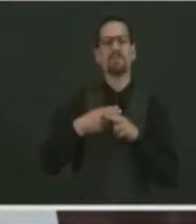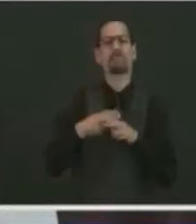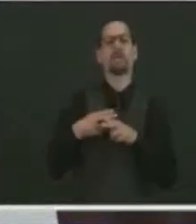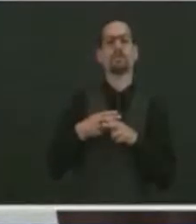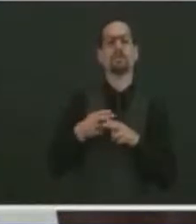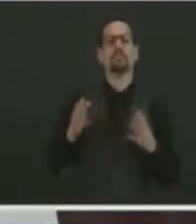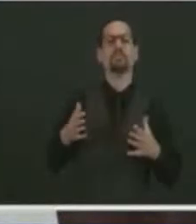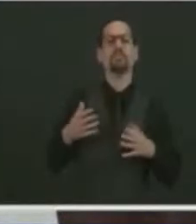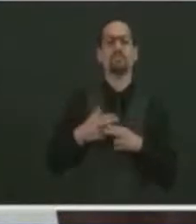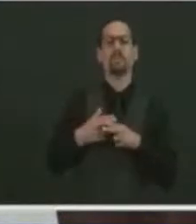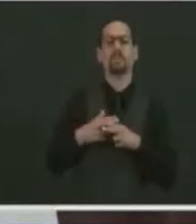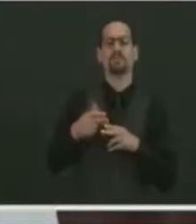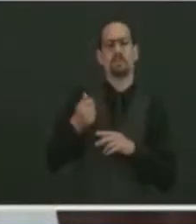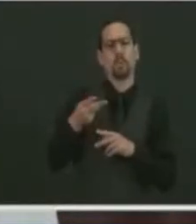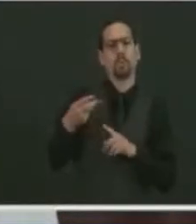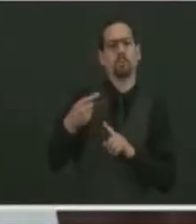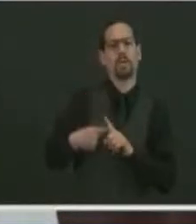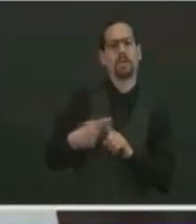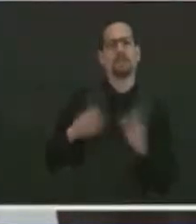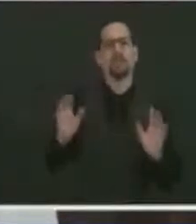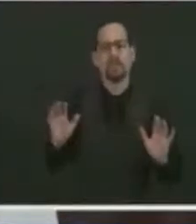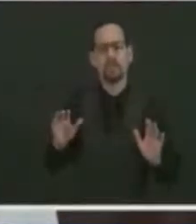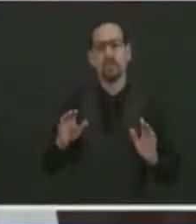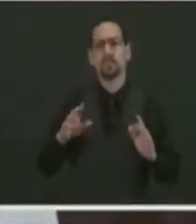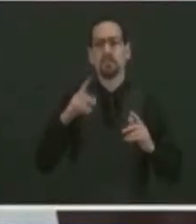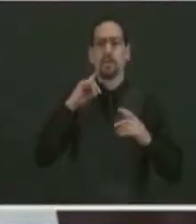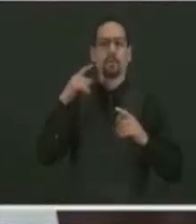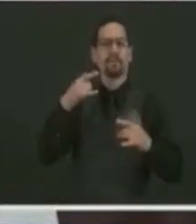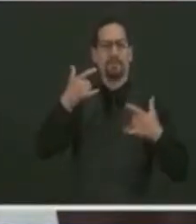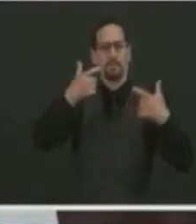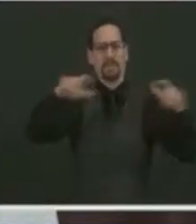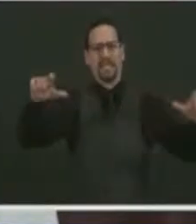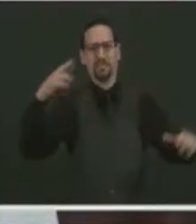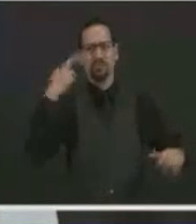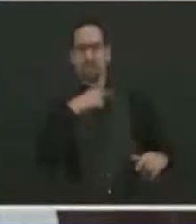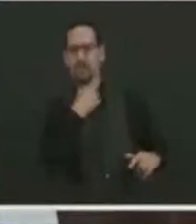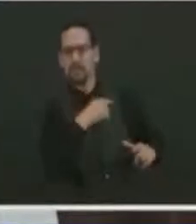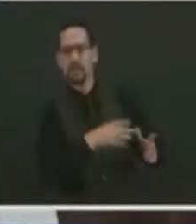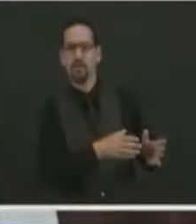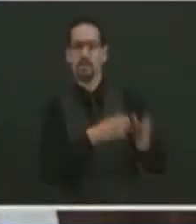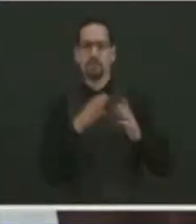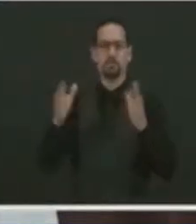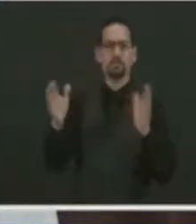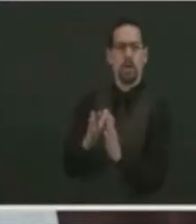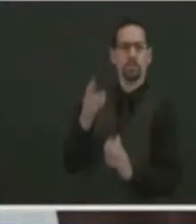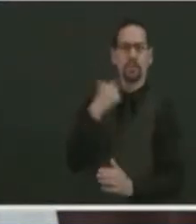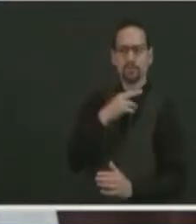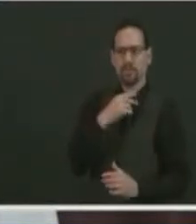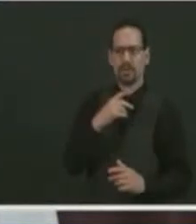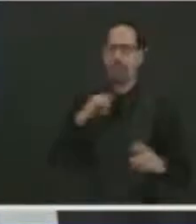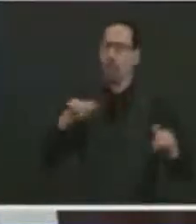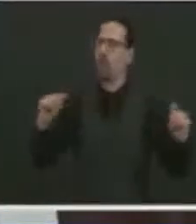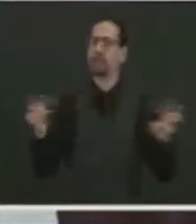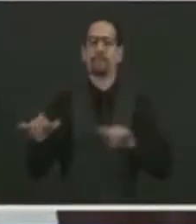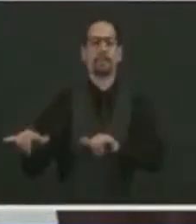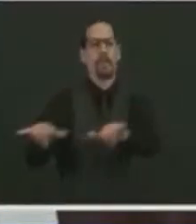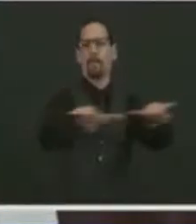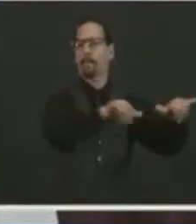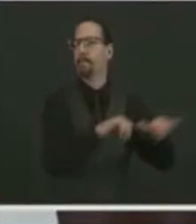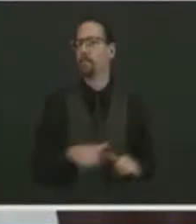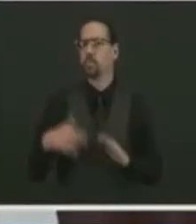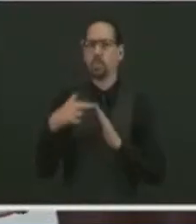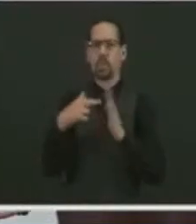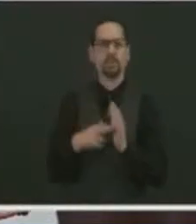thousands of the big and the little and everyone in between? Yes. Do I expect to have